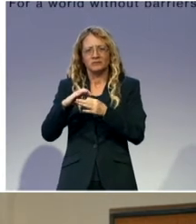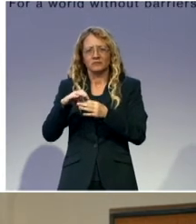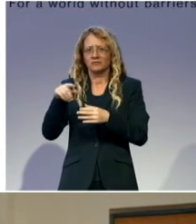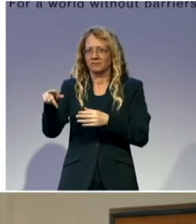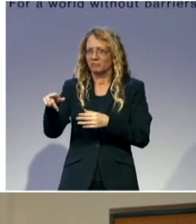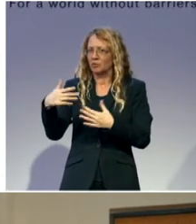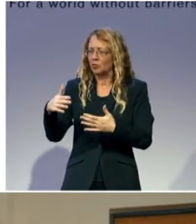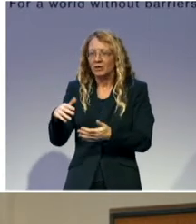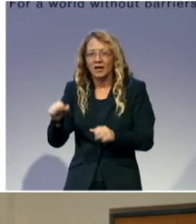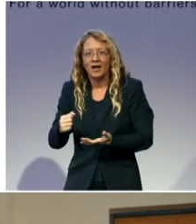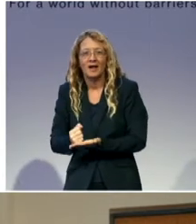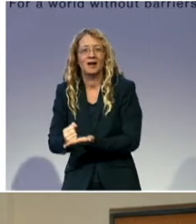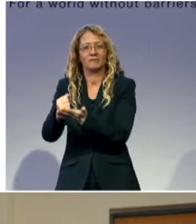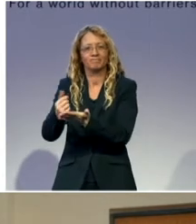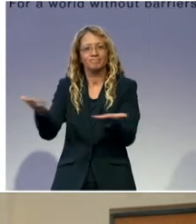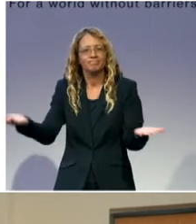control of their own situation.